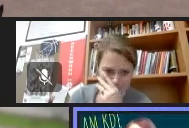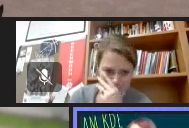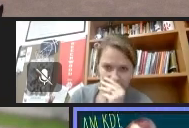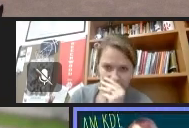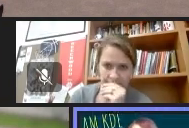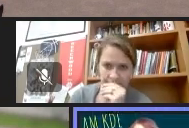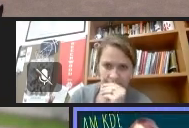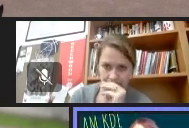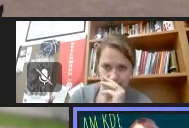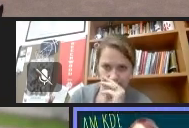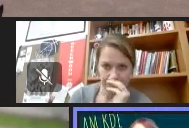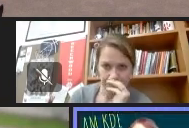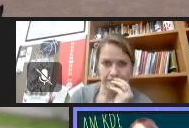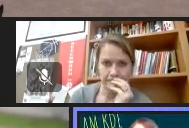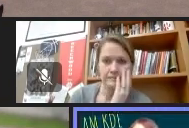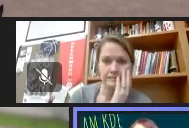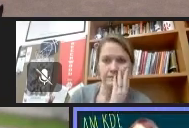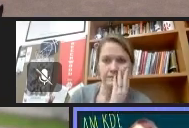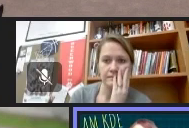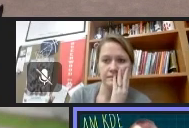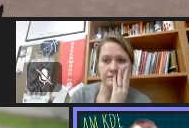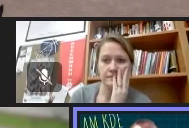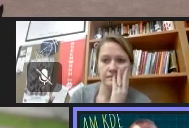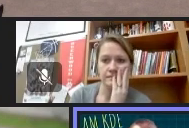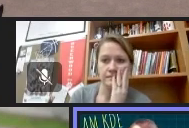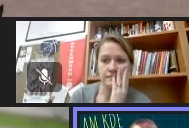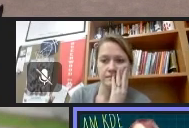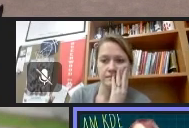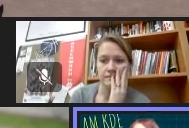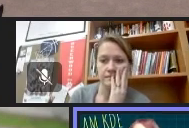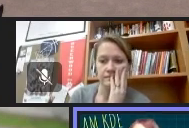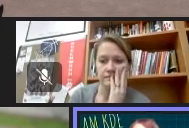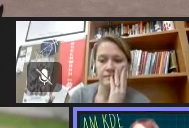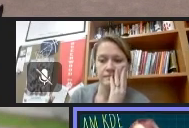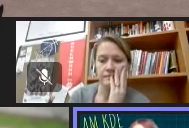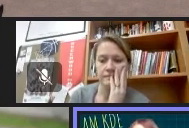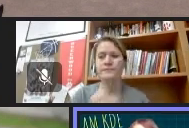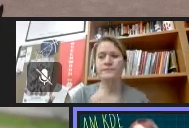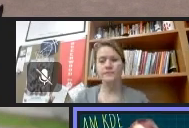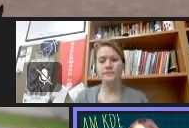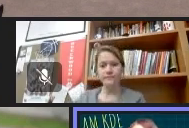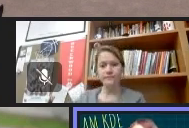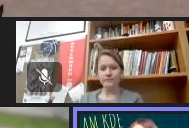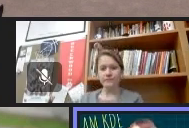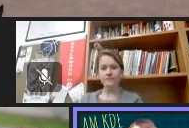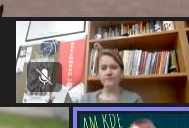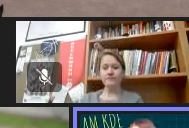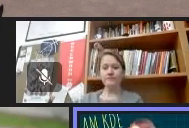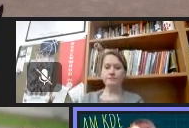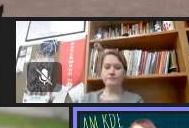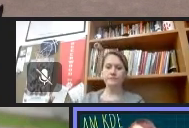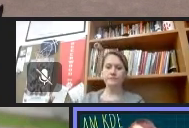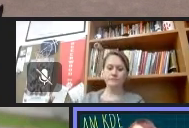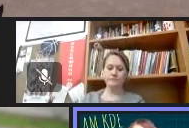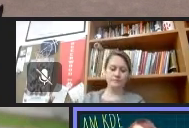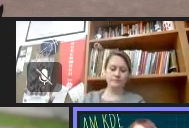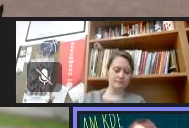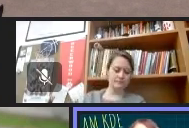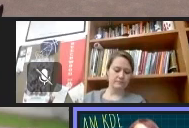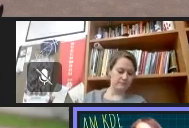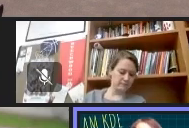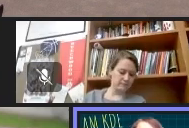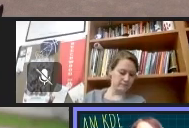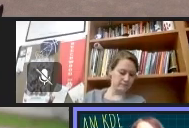to Jamal Stiles, our new Teacher Advisory Council Chairperson. I want to welcome him into this new